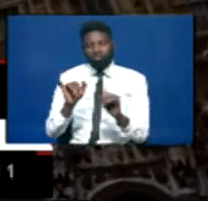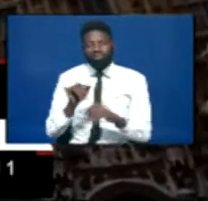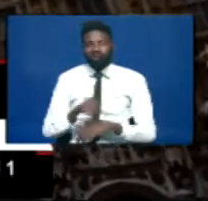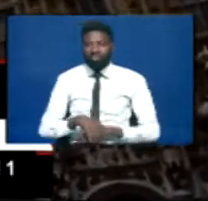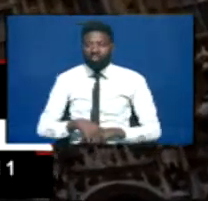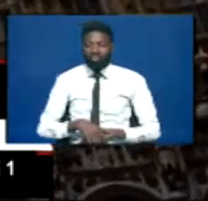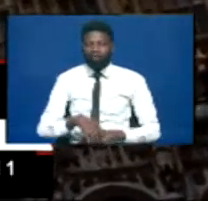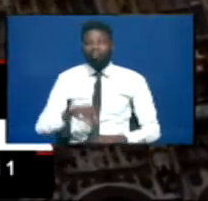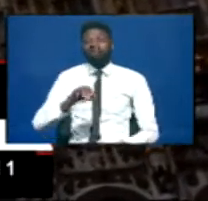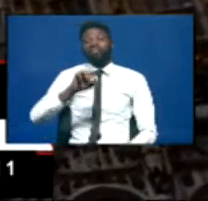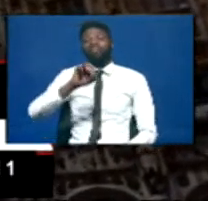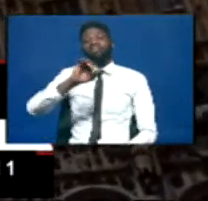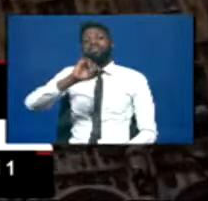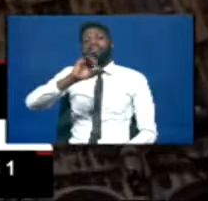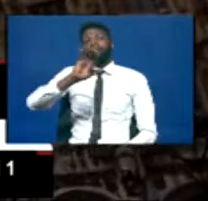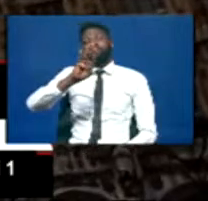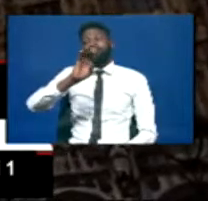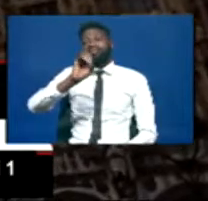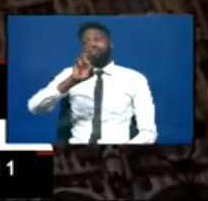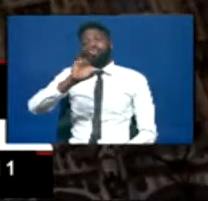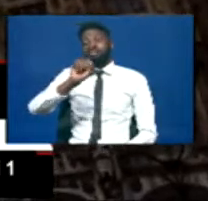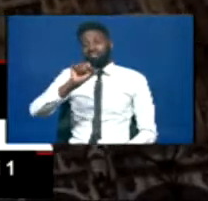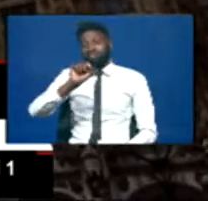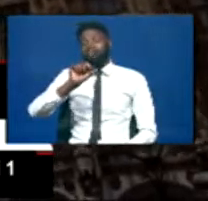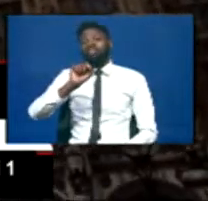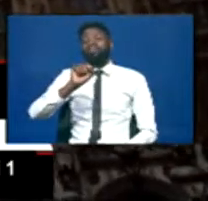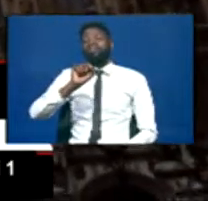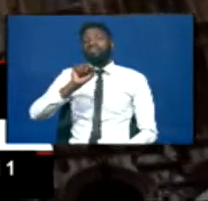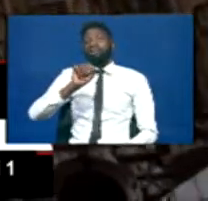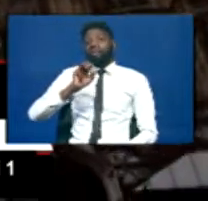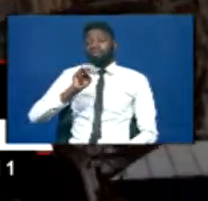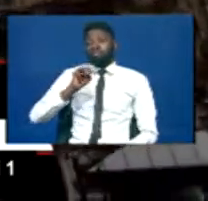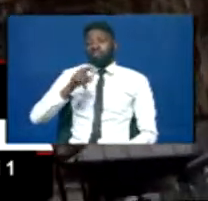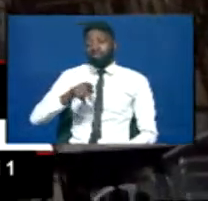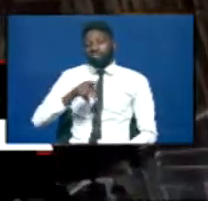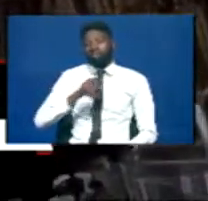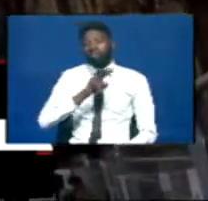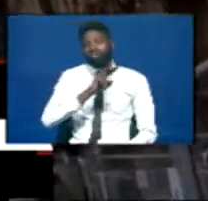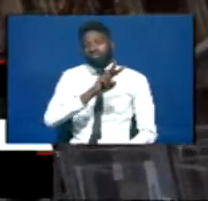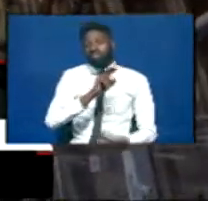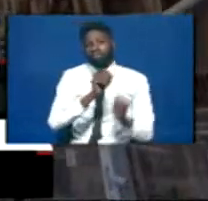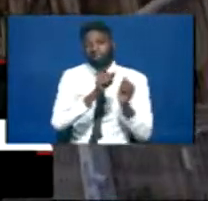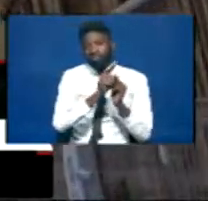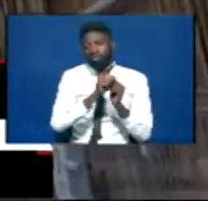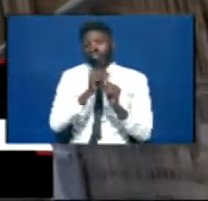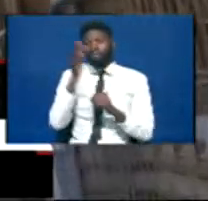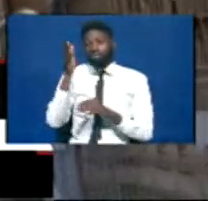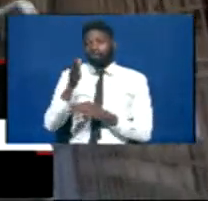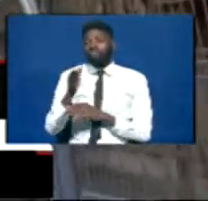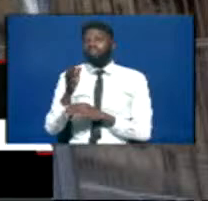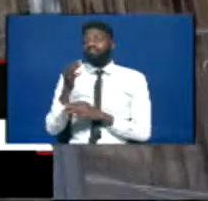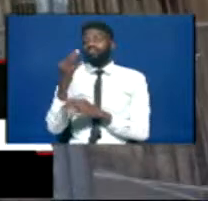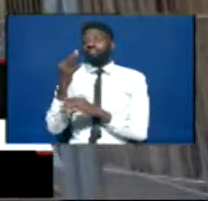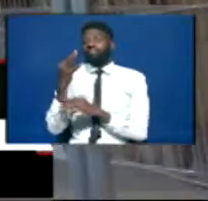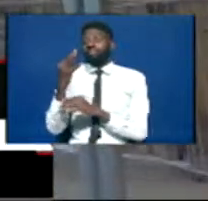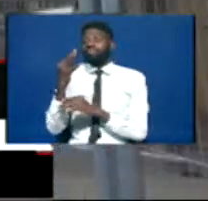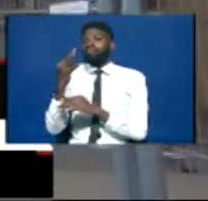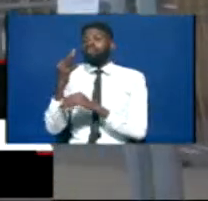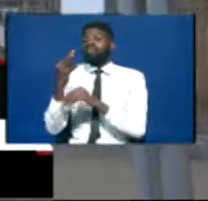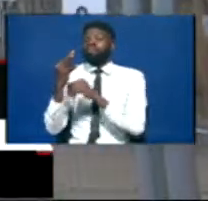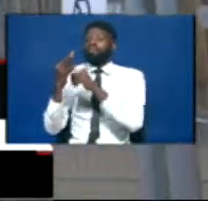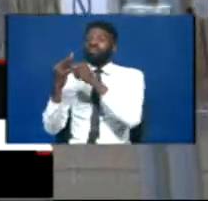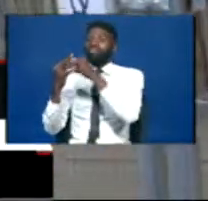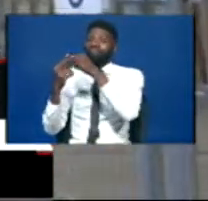Johnson aliungwa mkono na wabunge 211 kati ya 359, hii ikiwa idadi kubwa zaidi ya